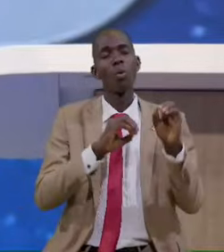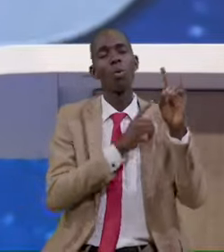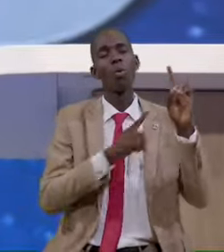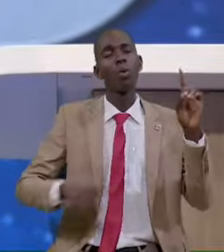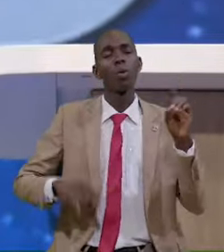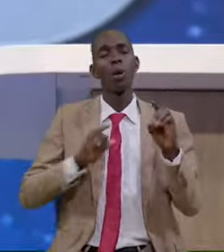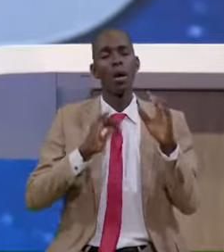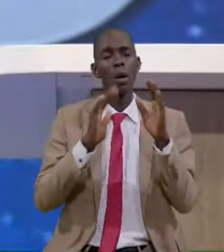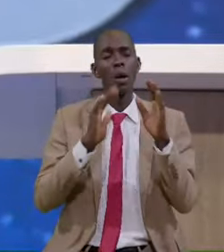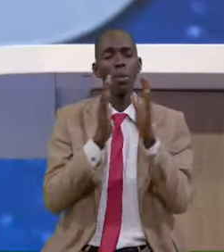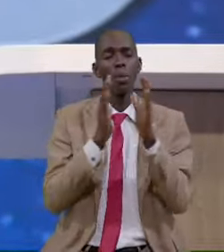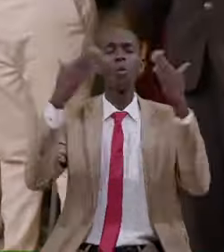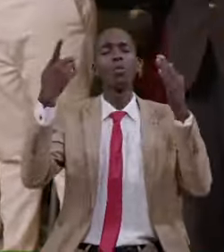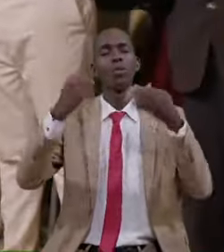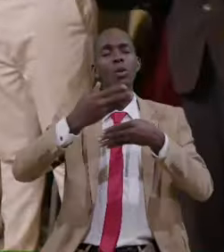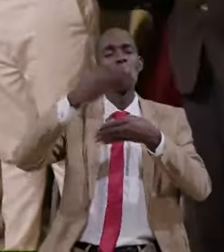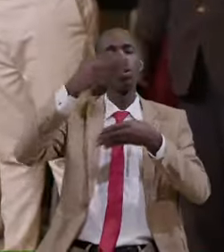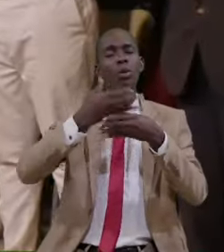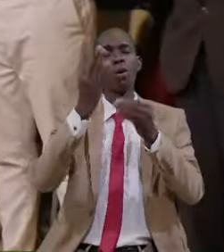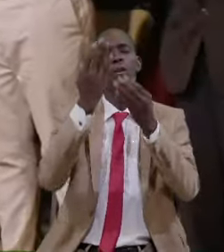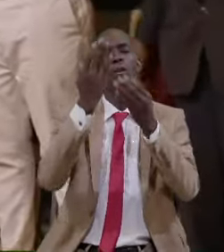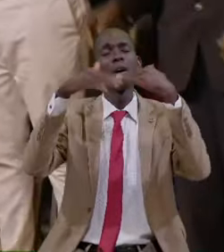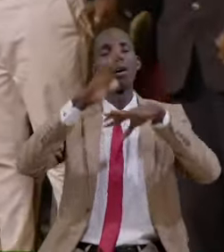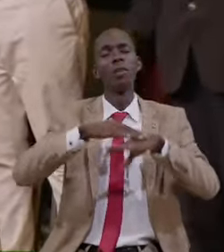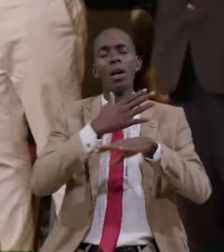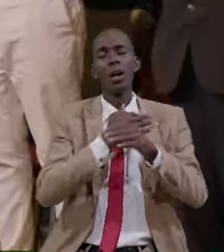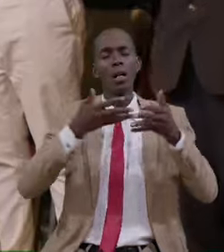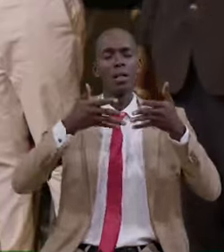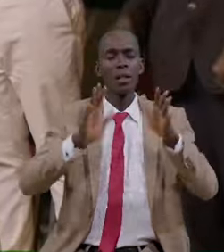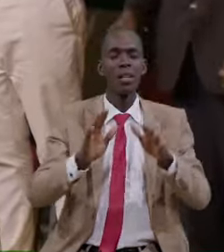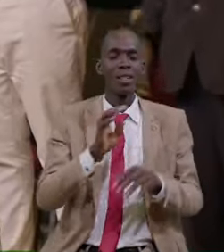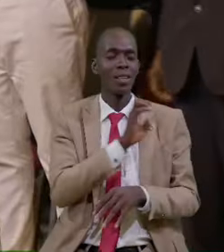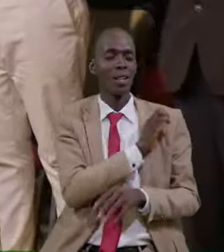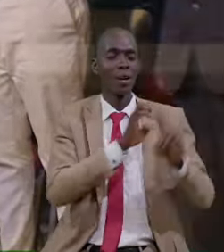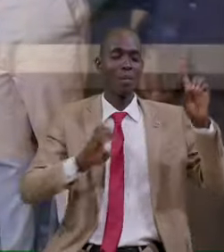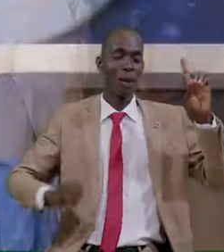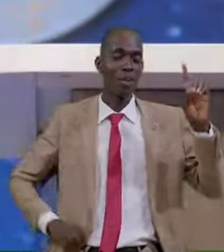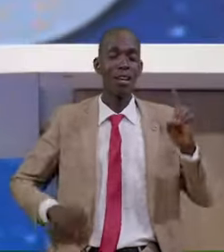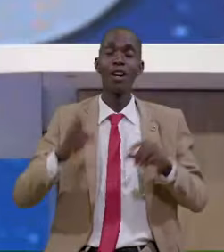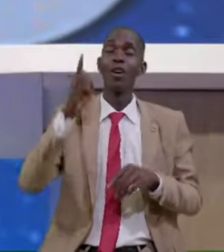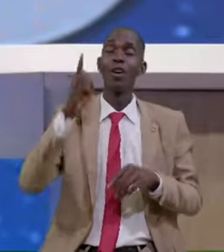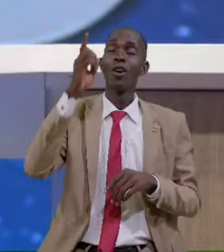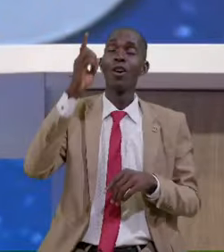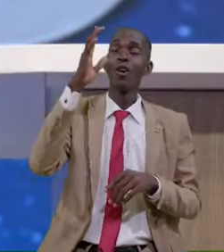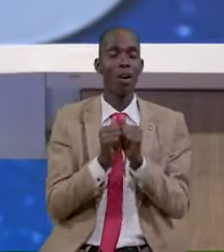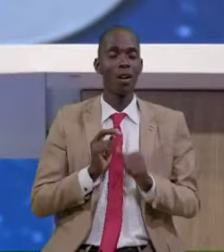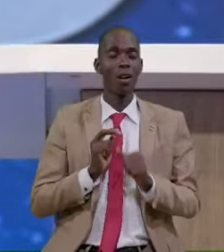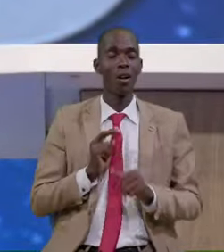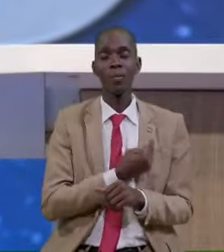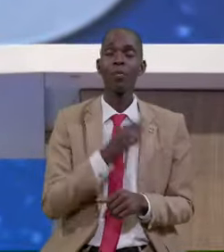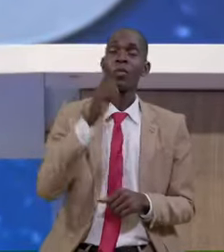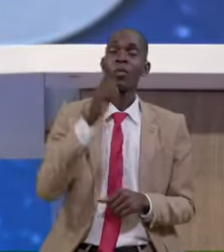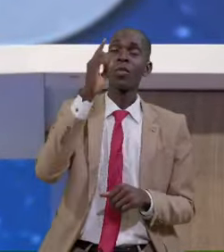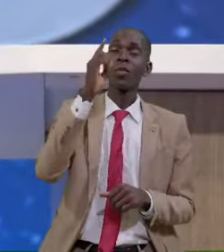the heavens upon everyone. And let Emmanuel, God with us, God